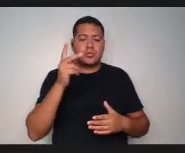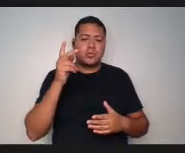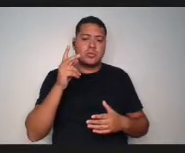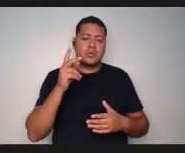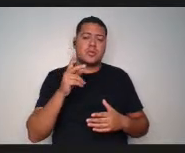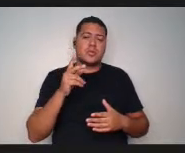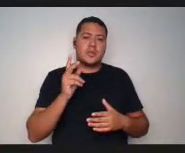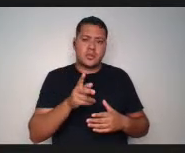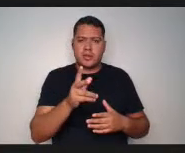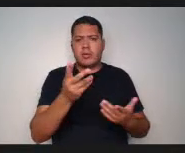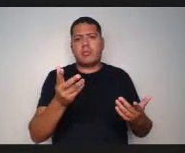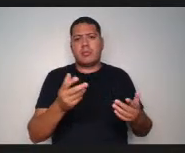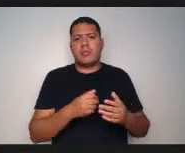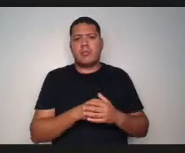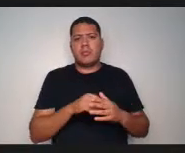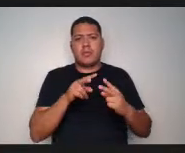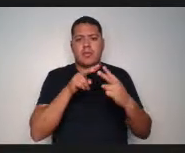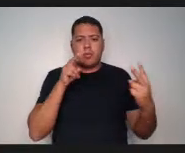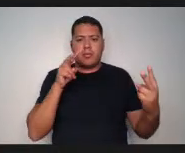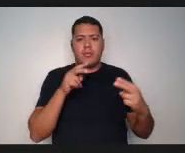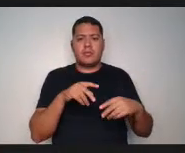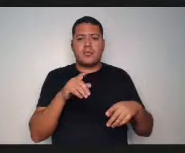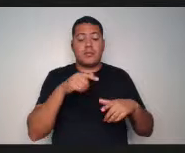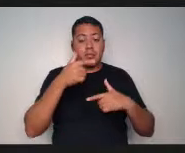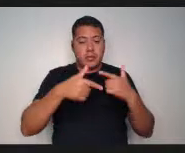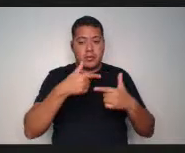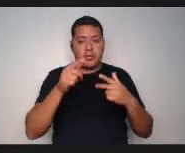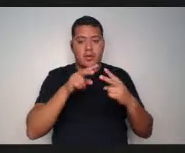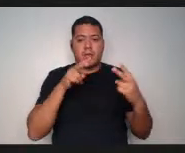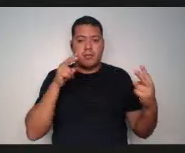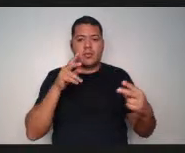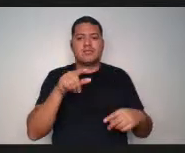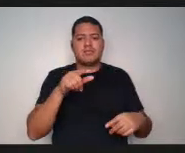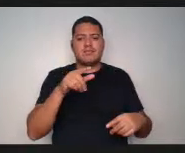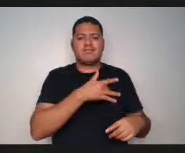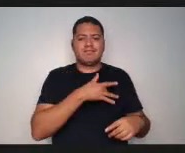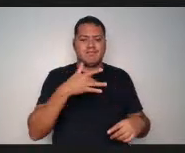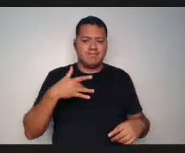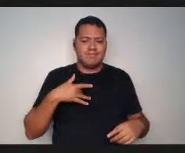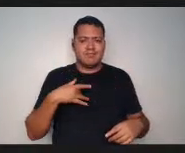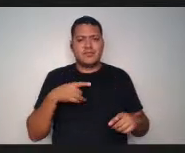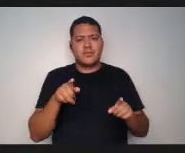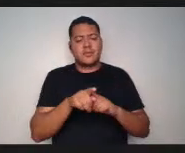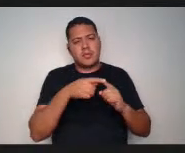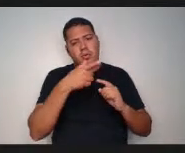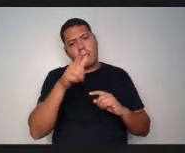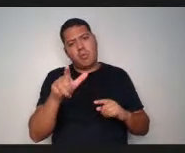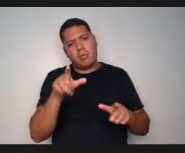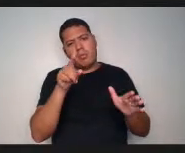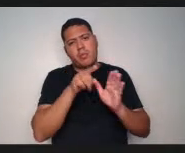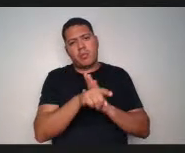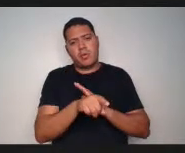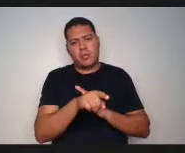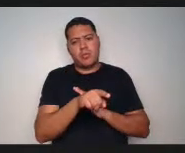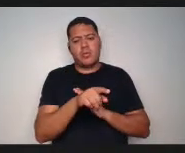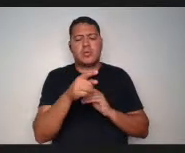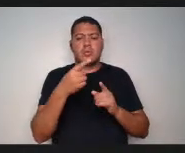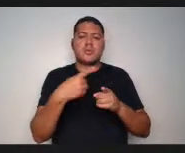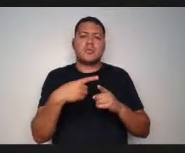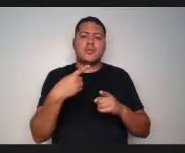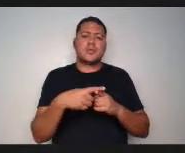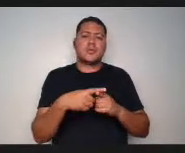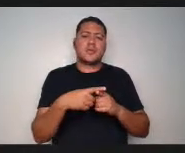Is remote work healthy? And this is another question, just because it obviously provides protection from viral